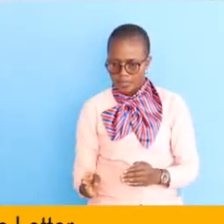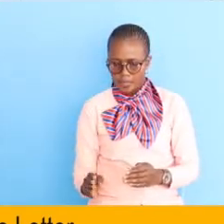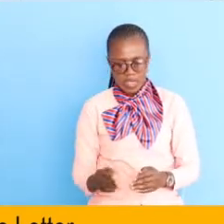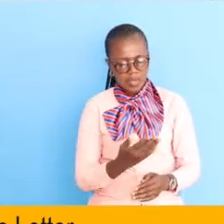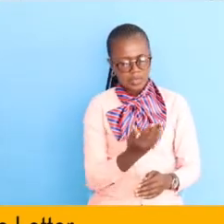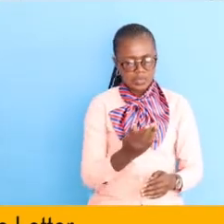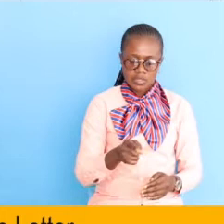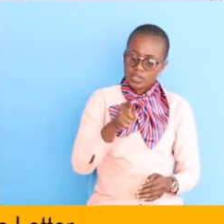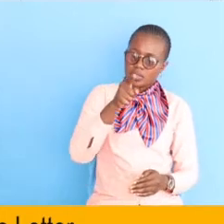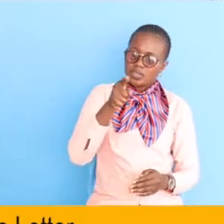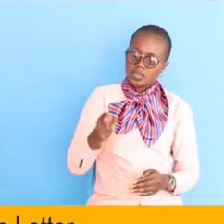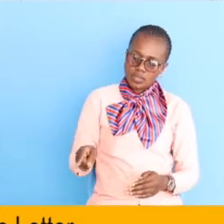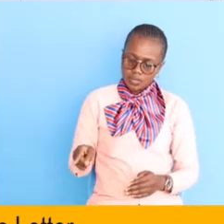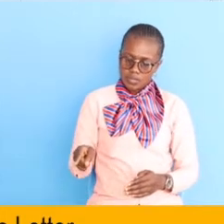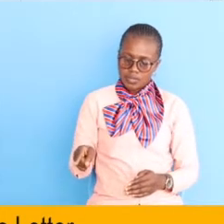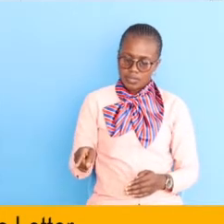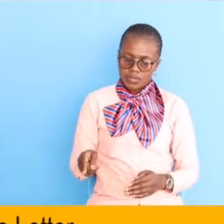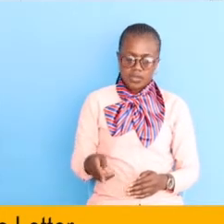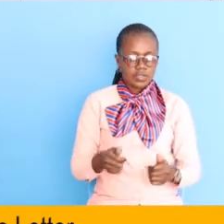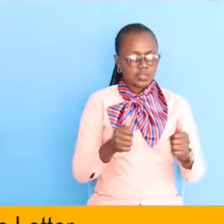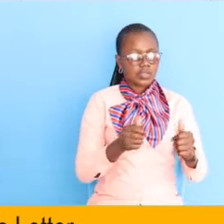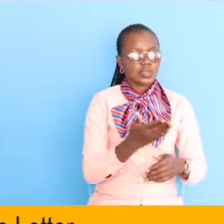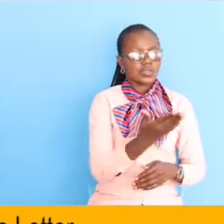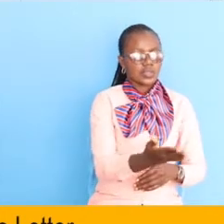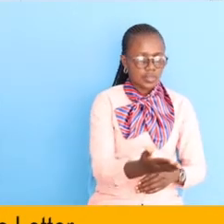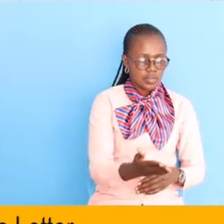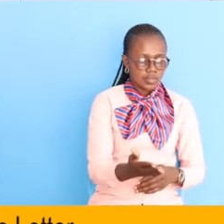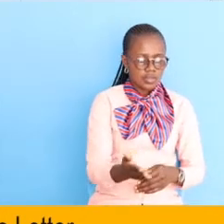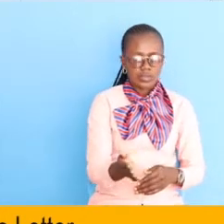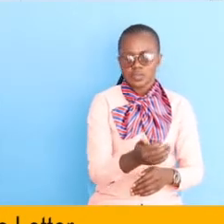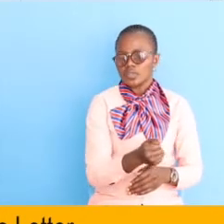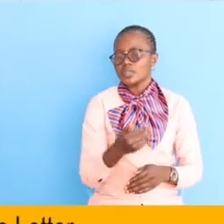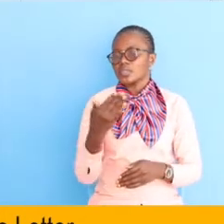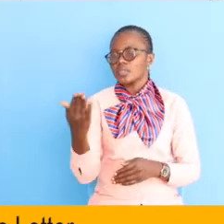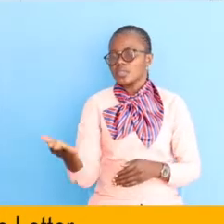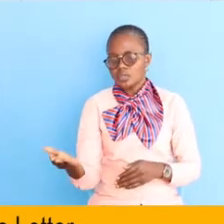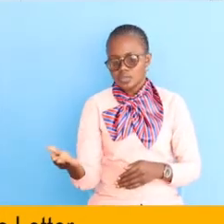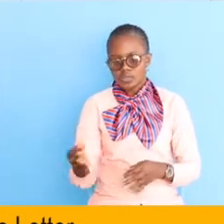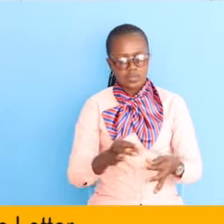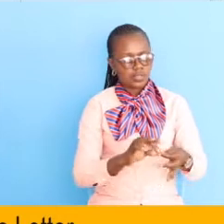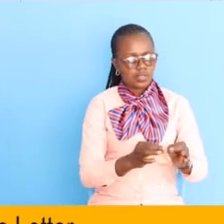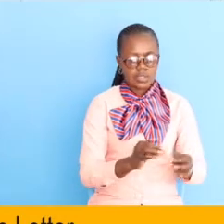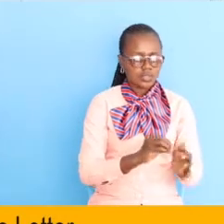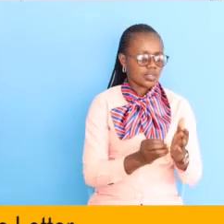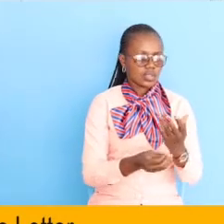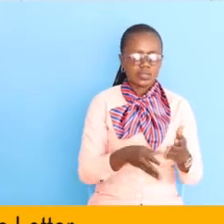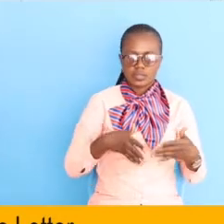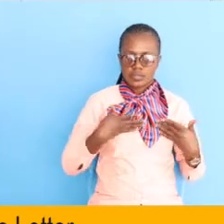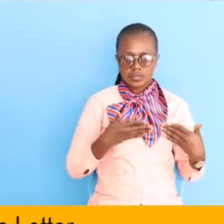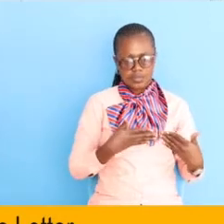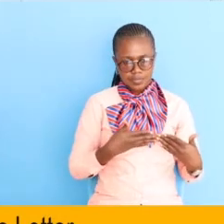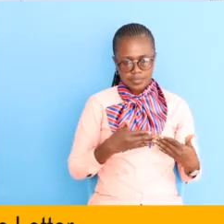written in a slanted. So it depends on which one, or it depends on which style would you want to